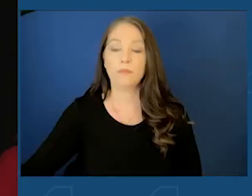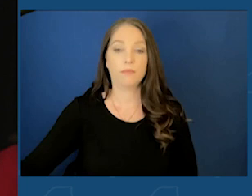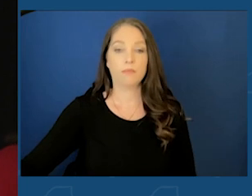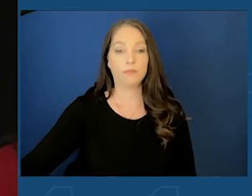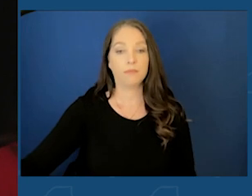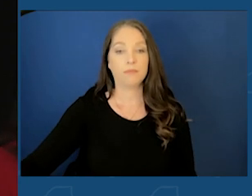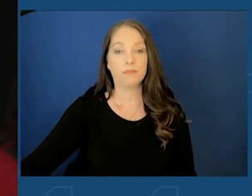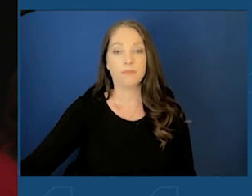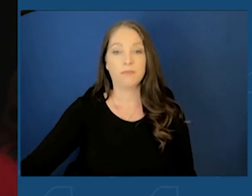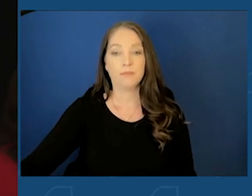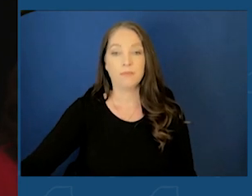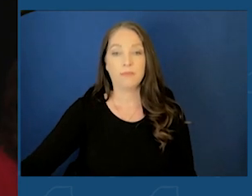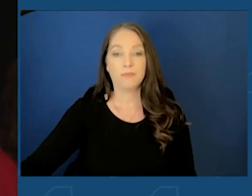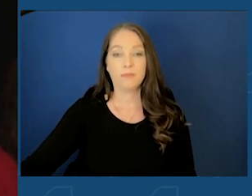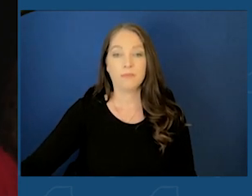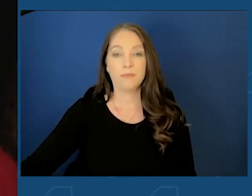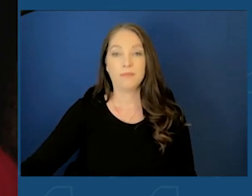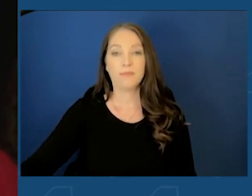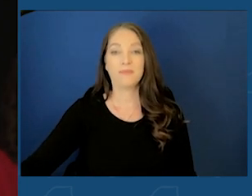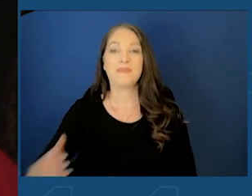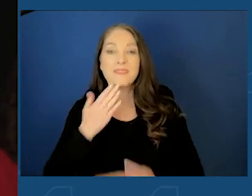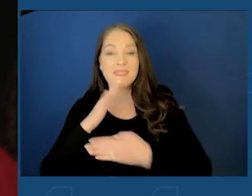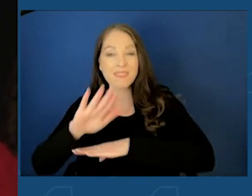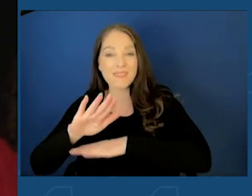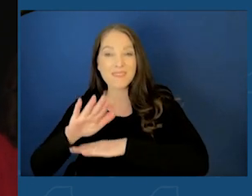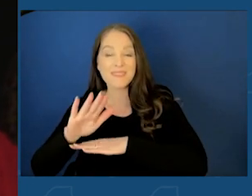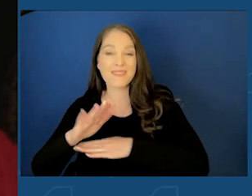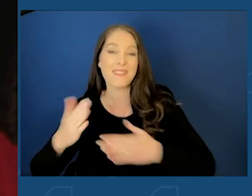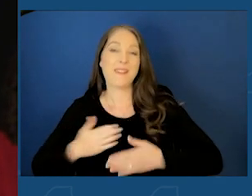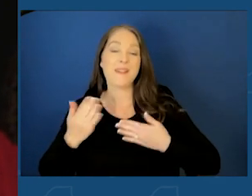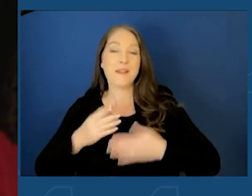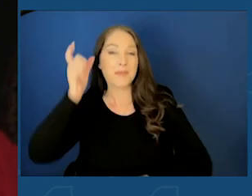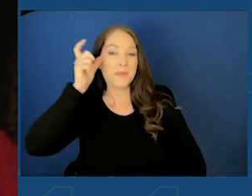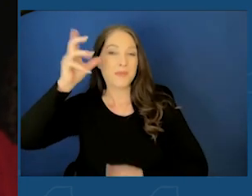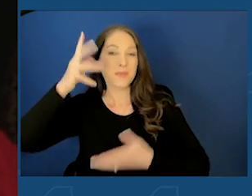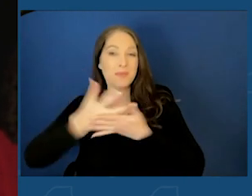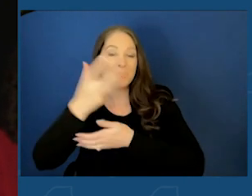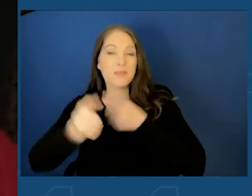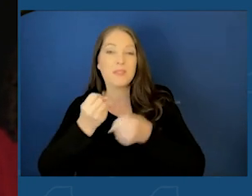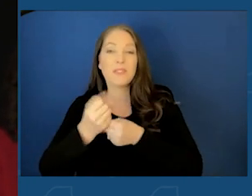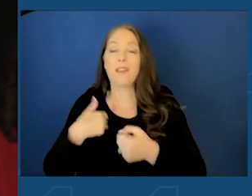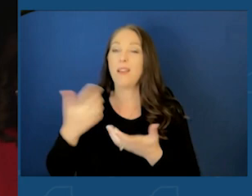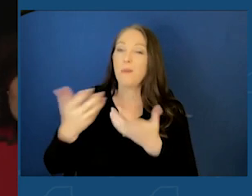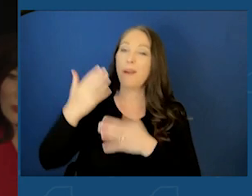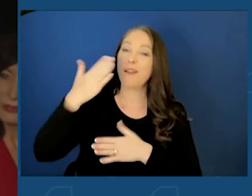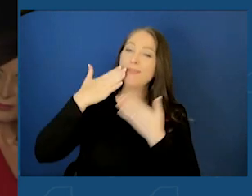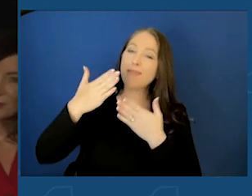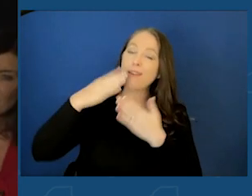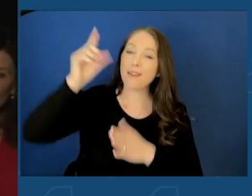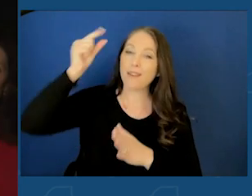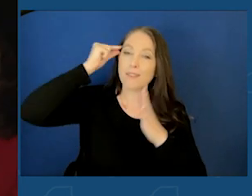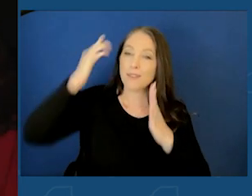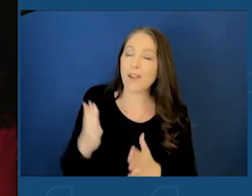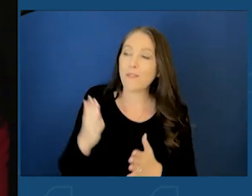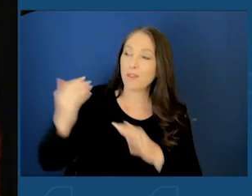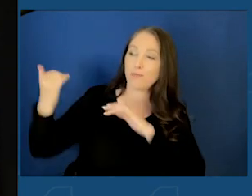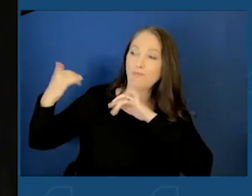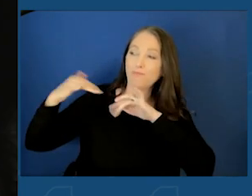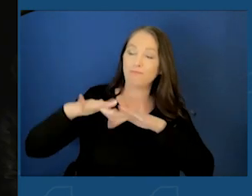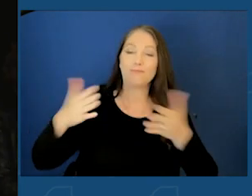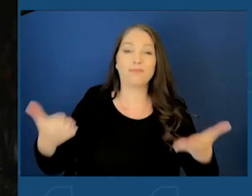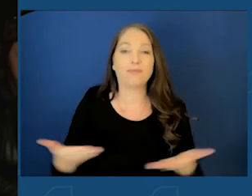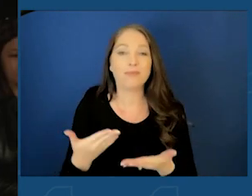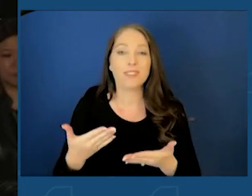Good afternoon, everybody, and happy Lunar New Year. First, I want to thank Governor Hochul for coming to Flushing to ring in the Year